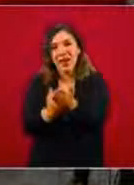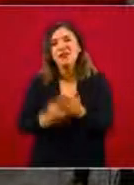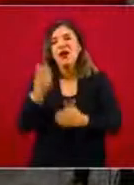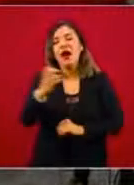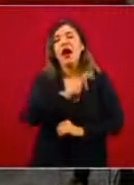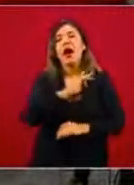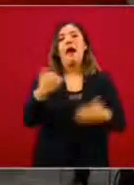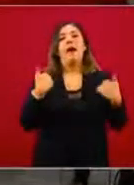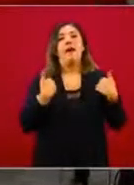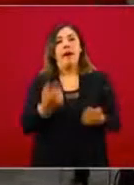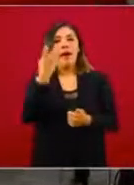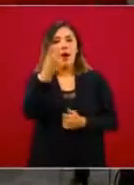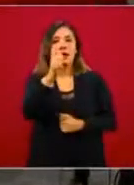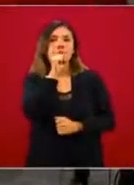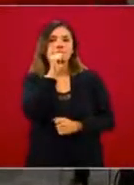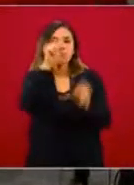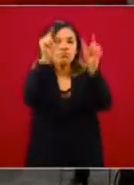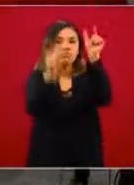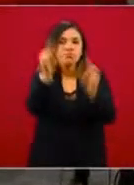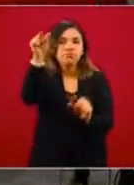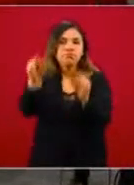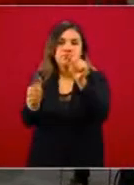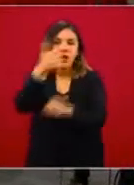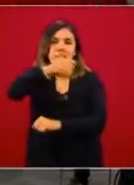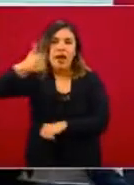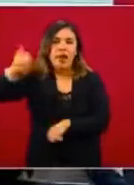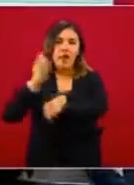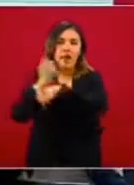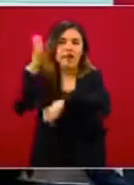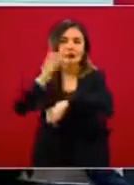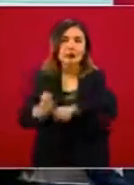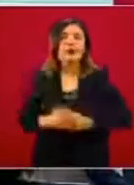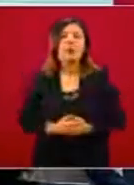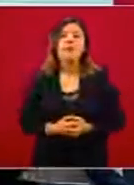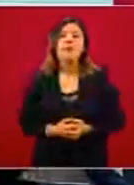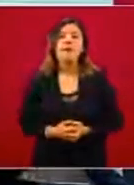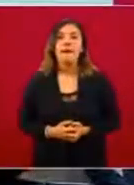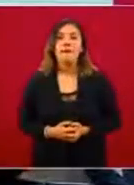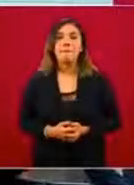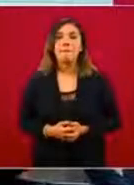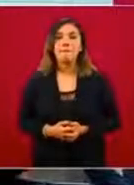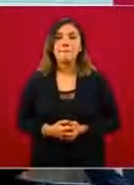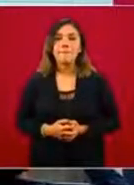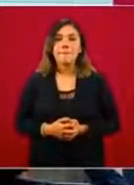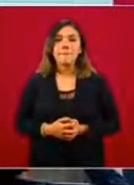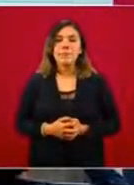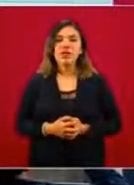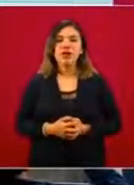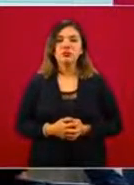rates are also going down. That's how we can interpret this bar graph for each state.